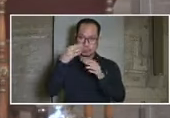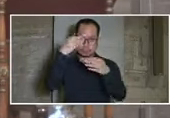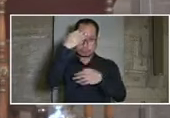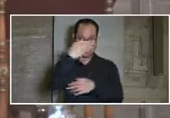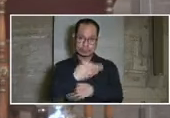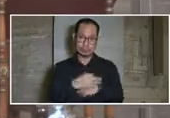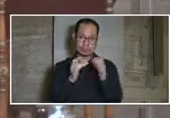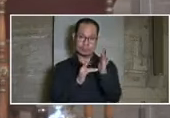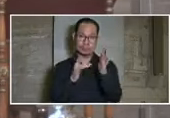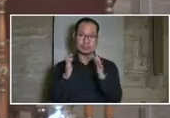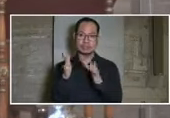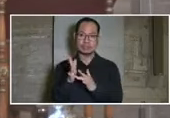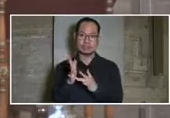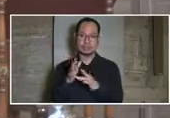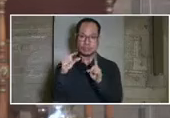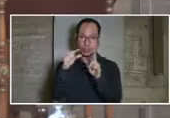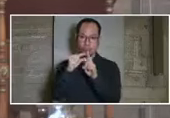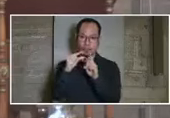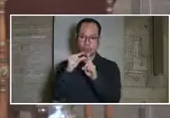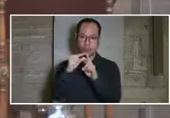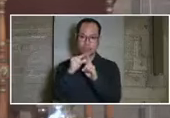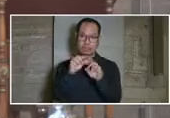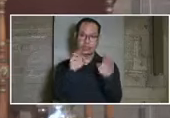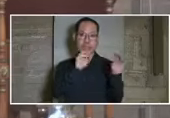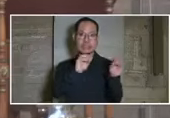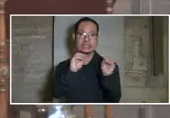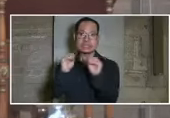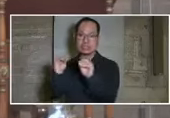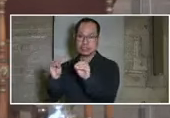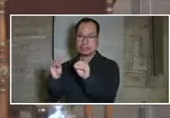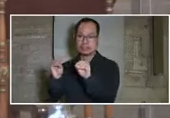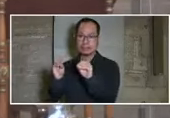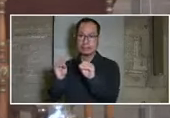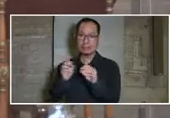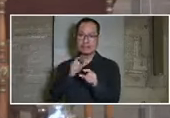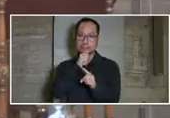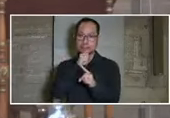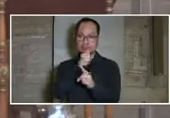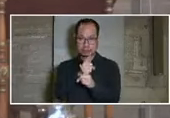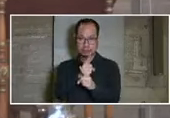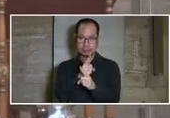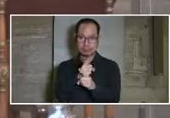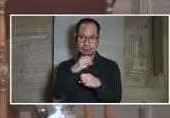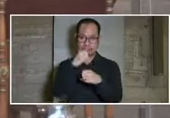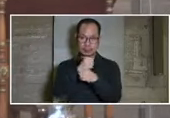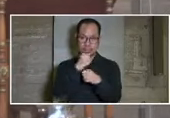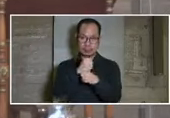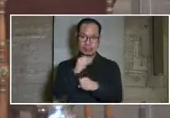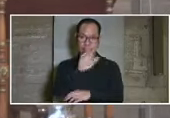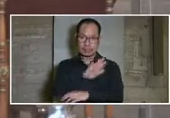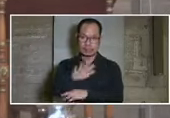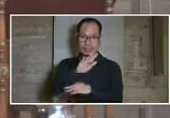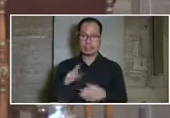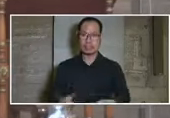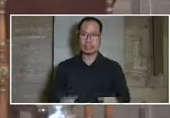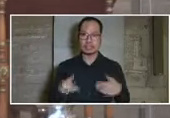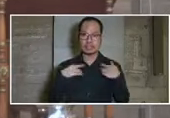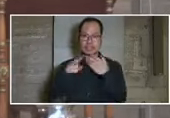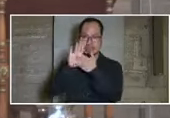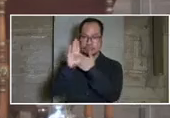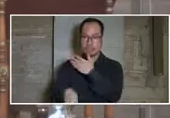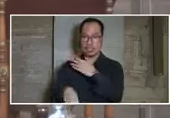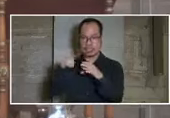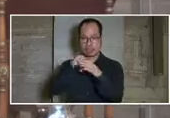Him, the words that He would teach them would surely make their lives back